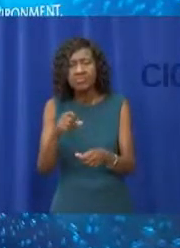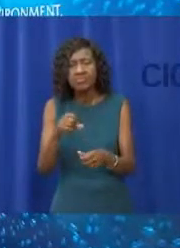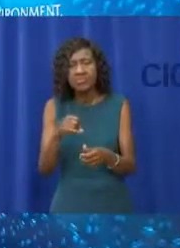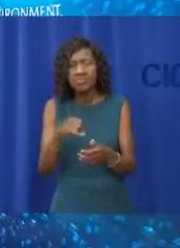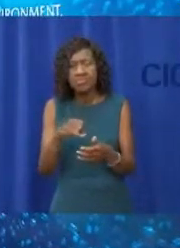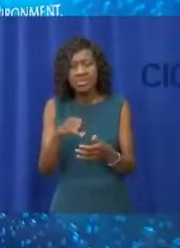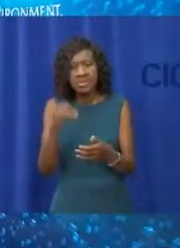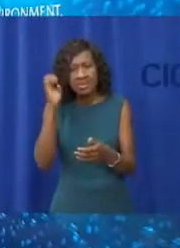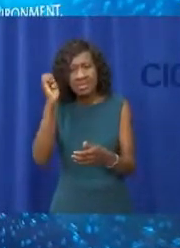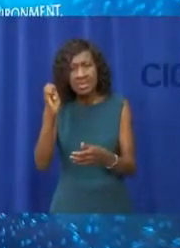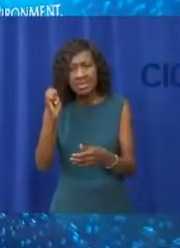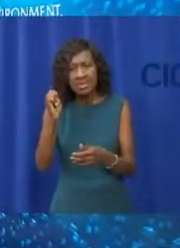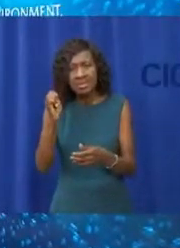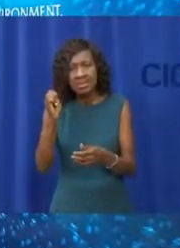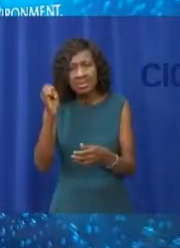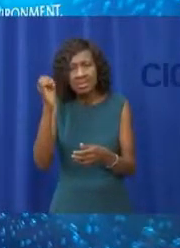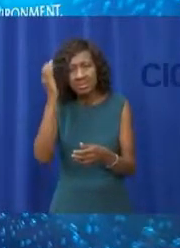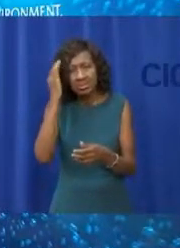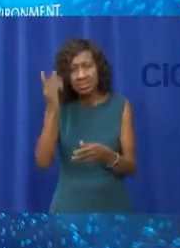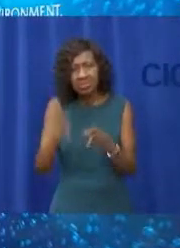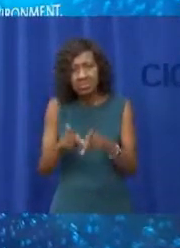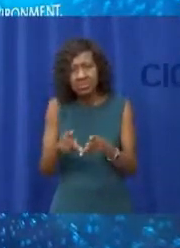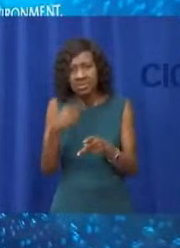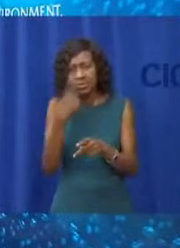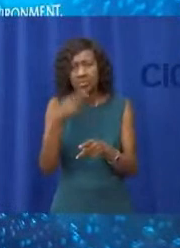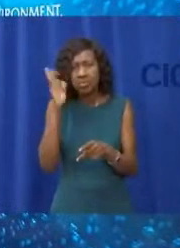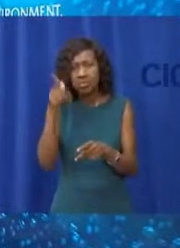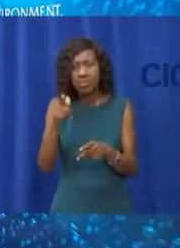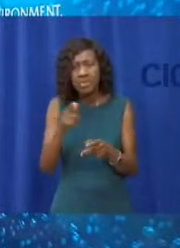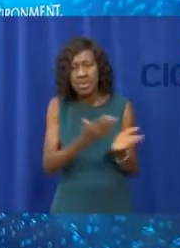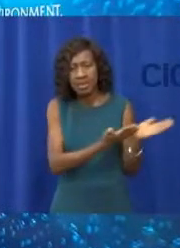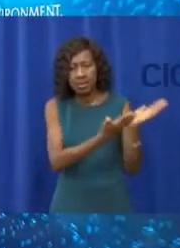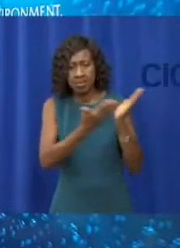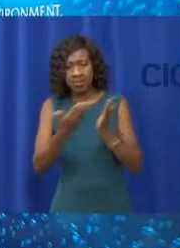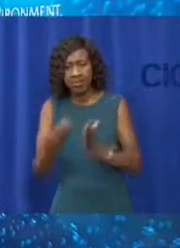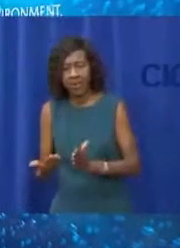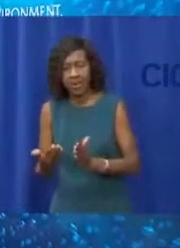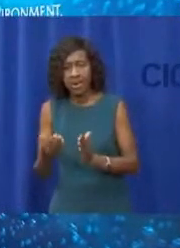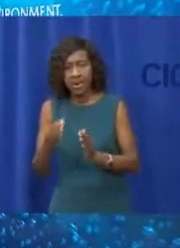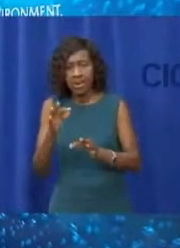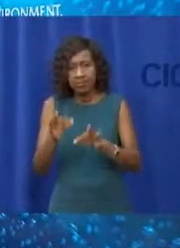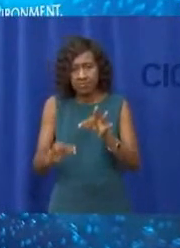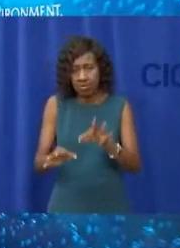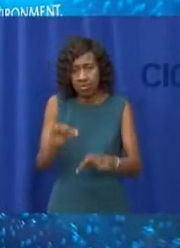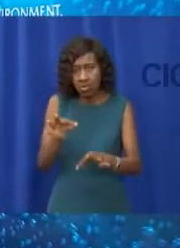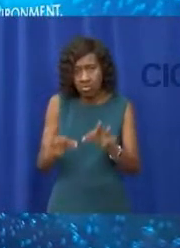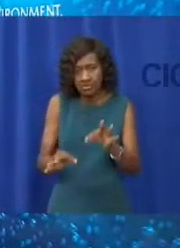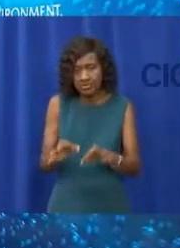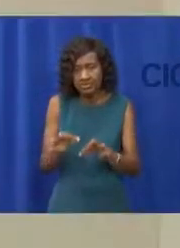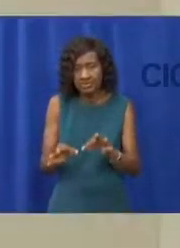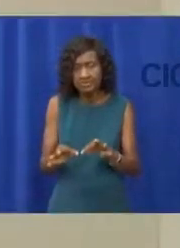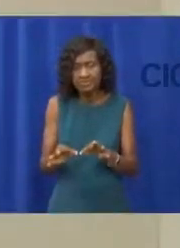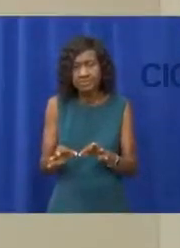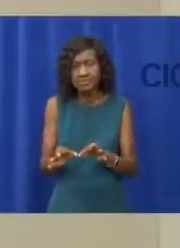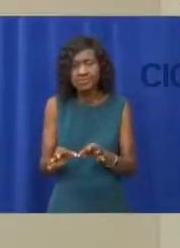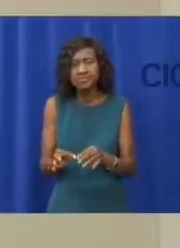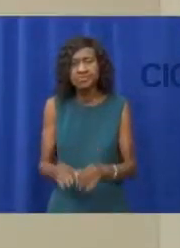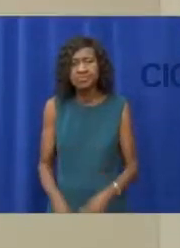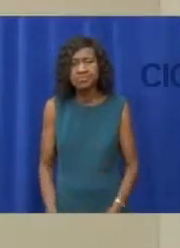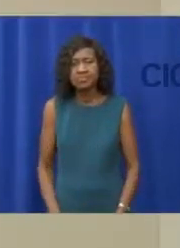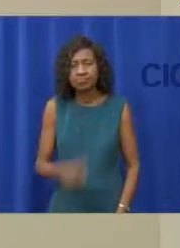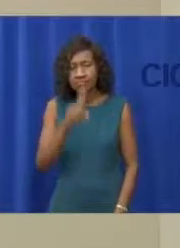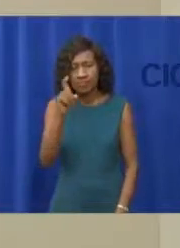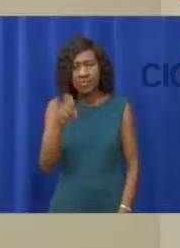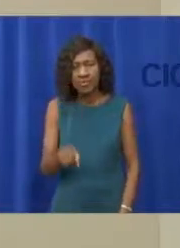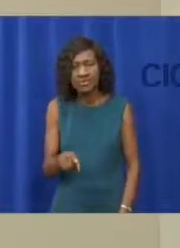those persons who will be brought before the court for breach of curfew. Just to help the public,